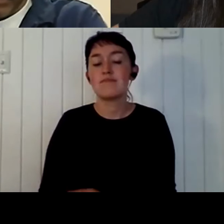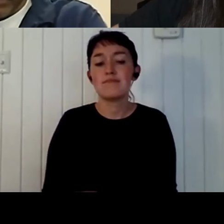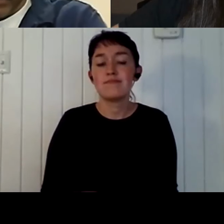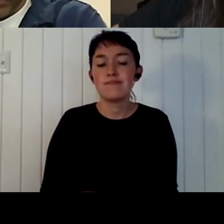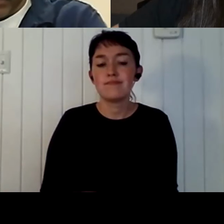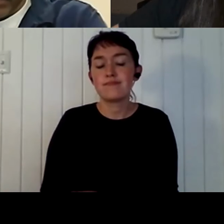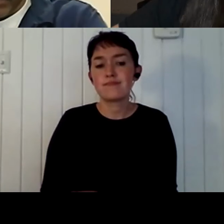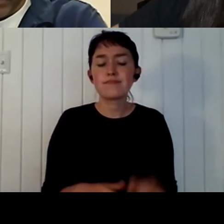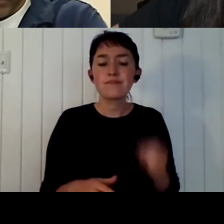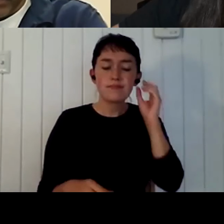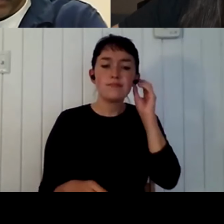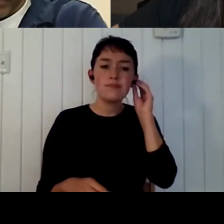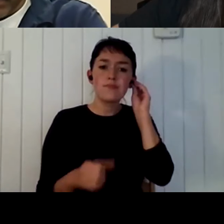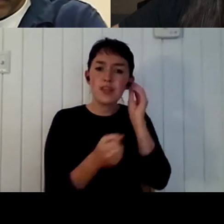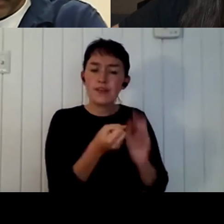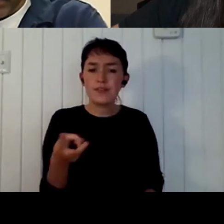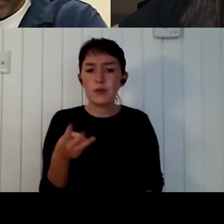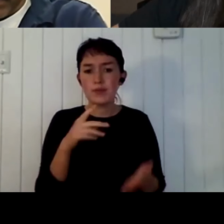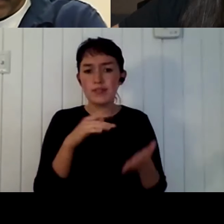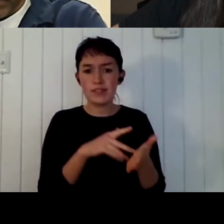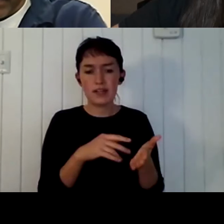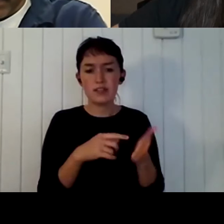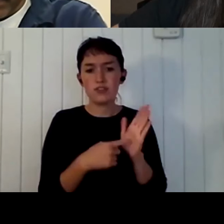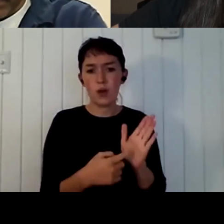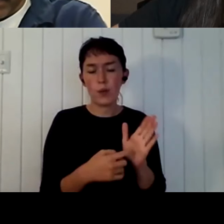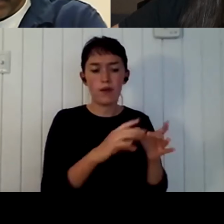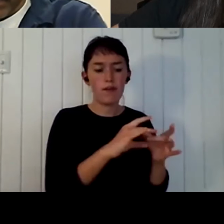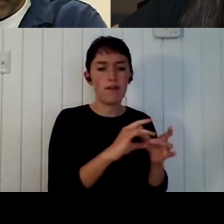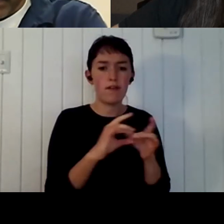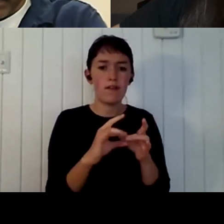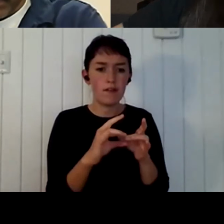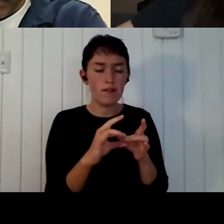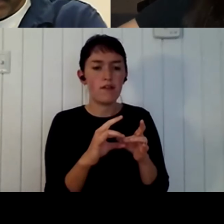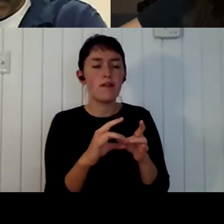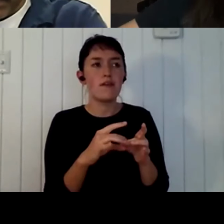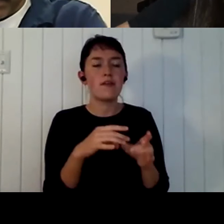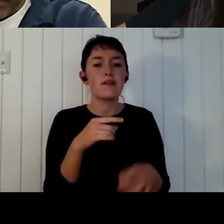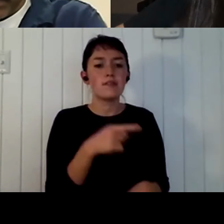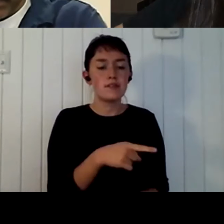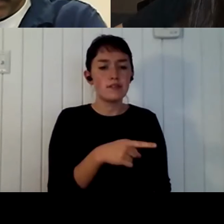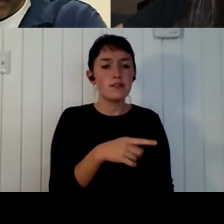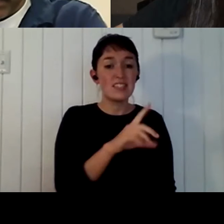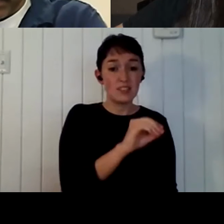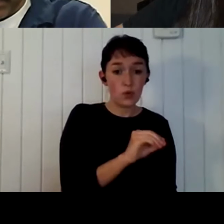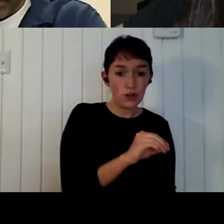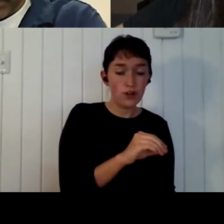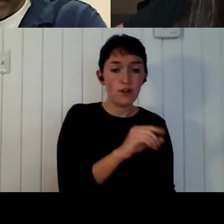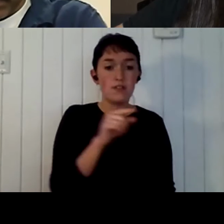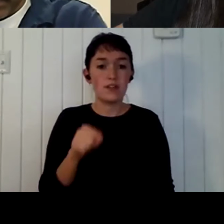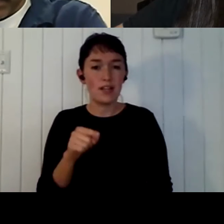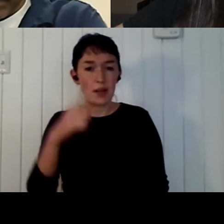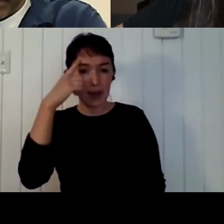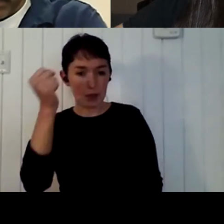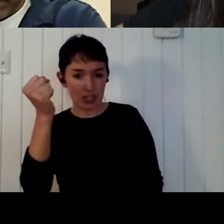a relationship, sort of a correlation between the disorder and later memory, but